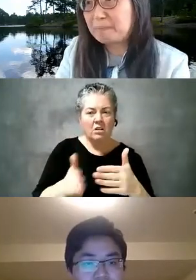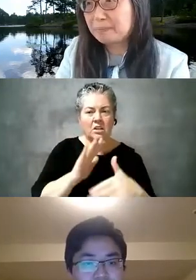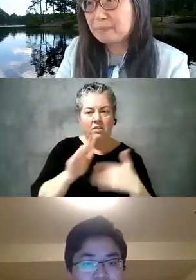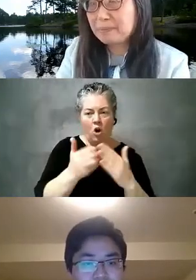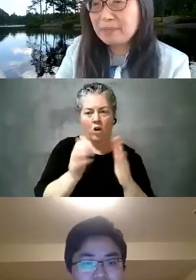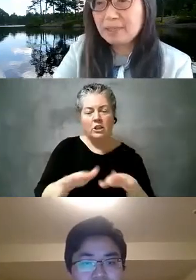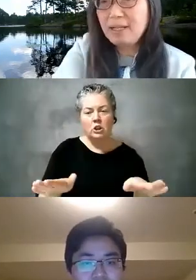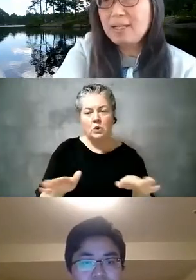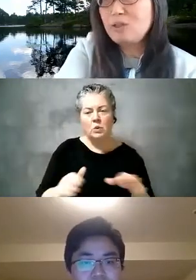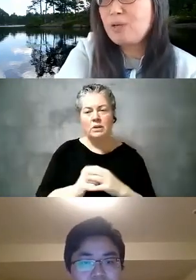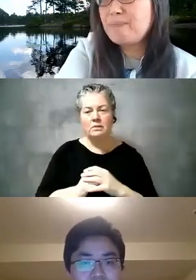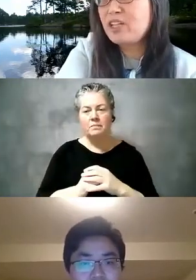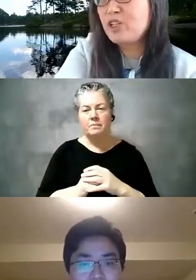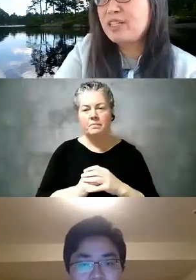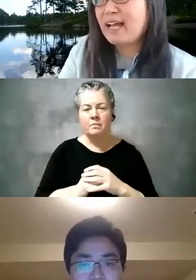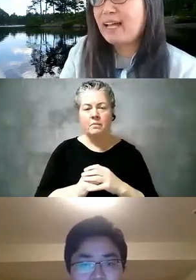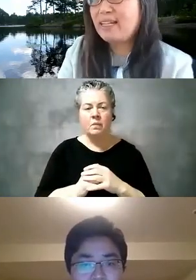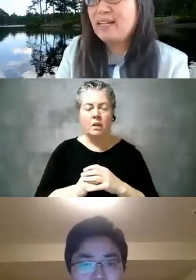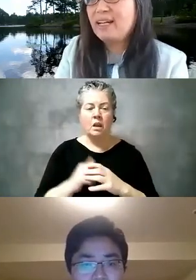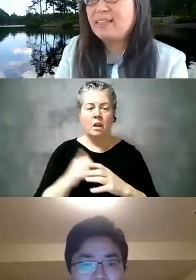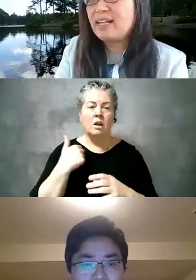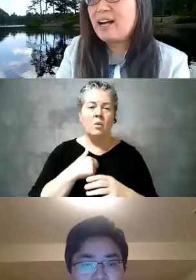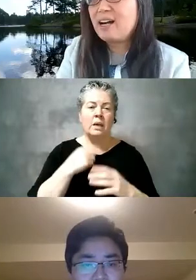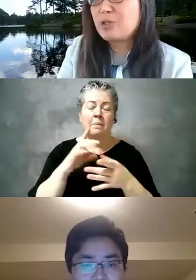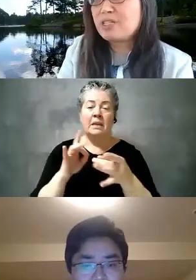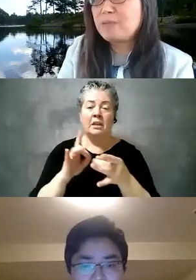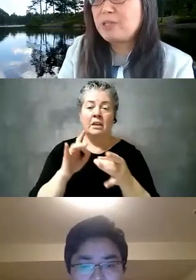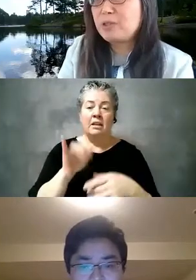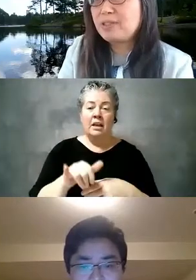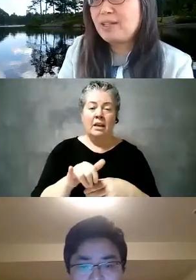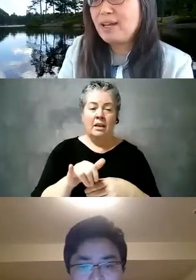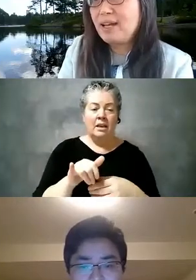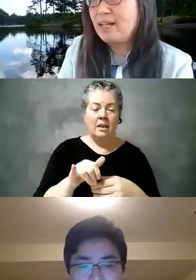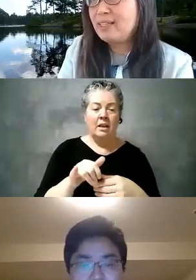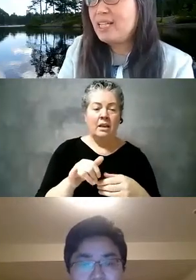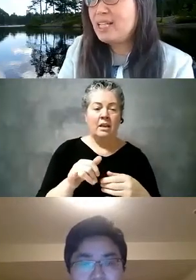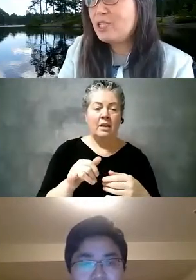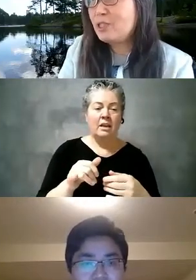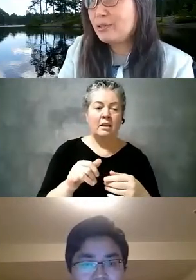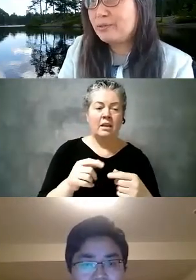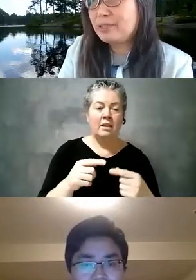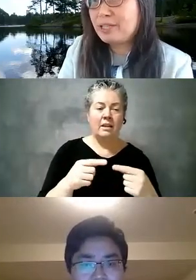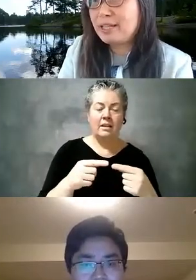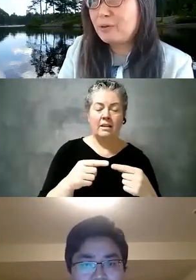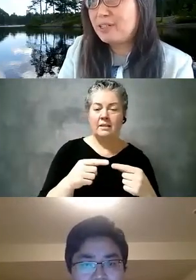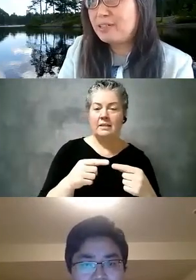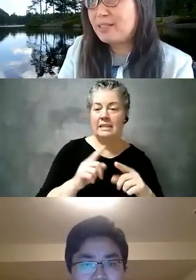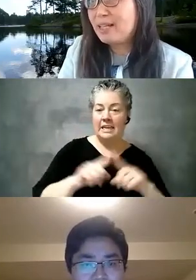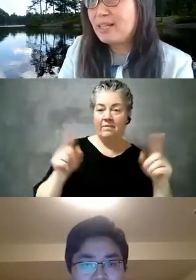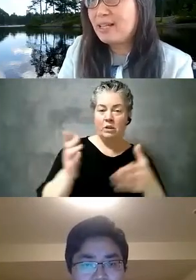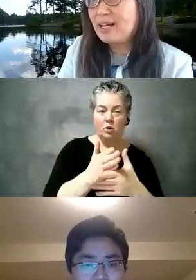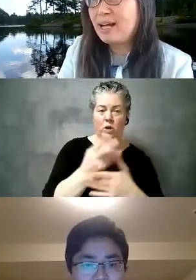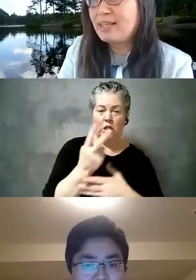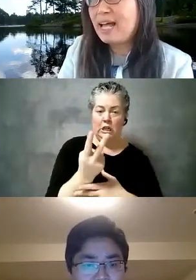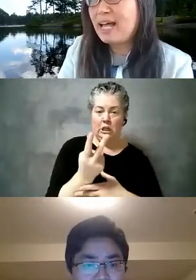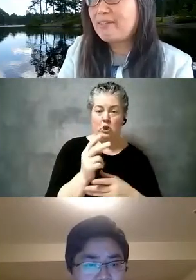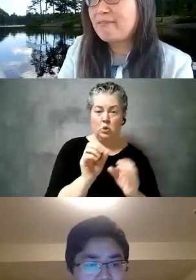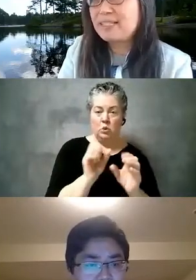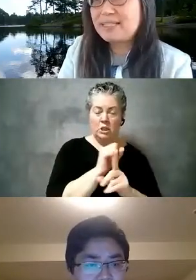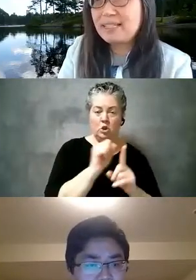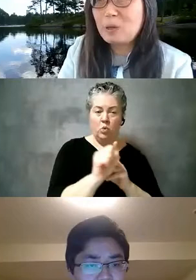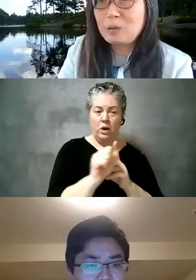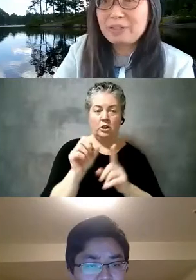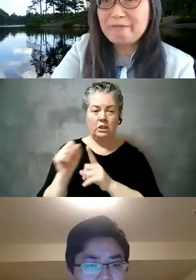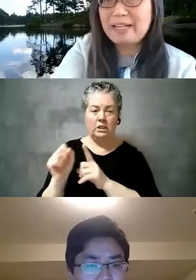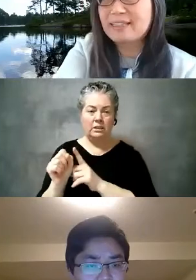children. So we mentioned that the contrast between these two scenarios, that